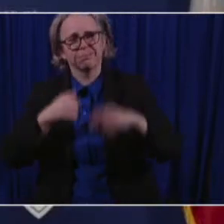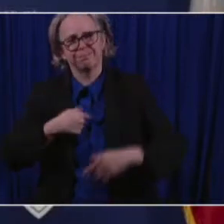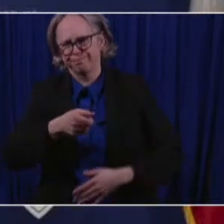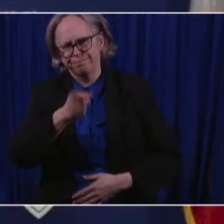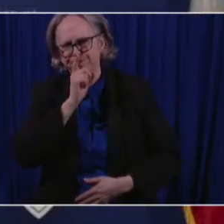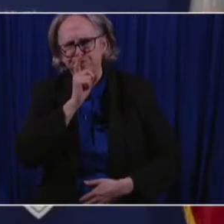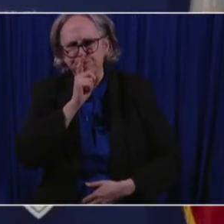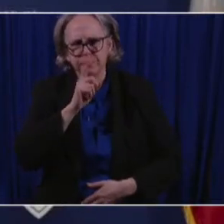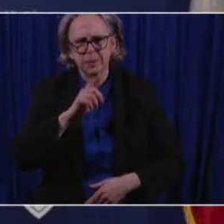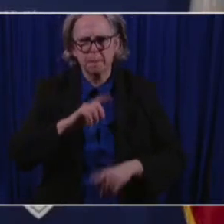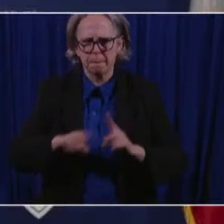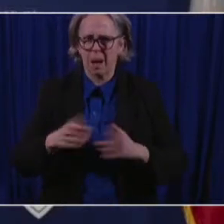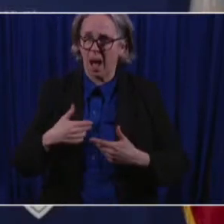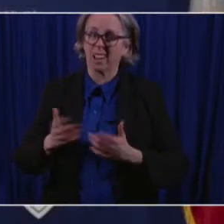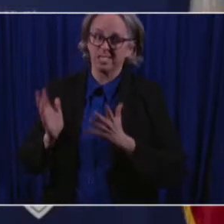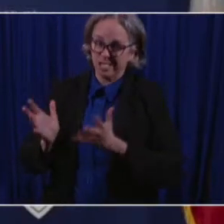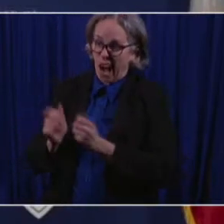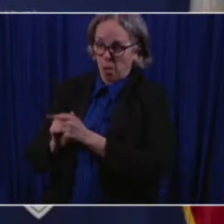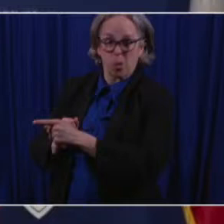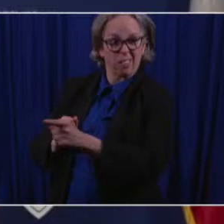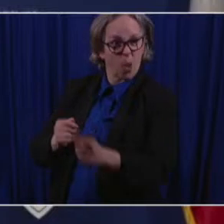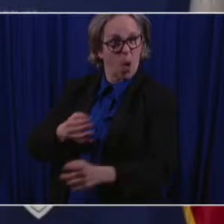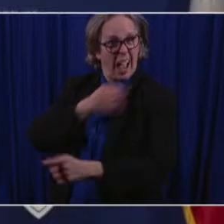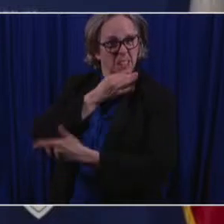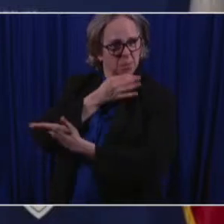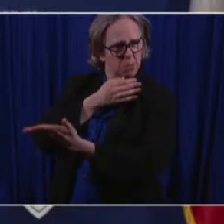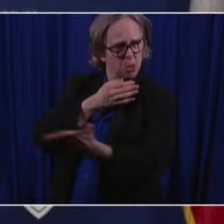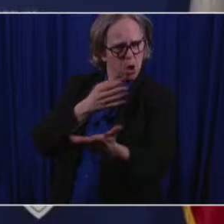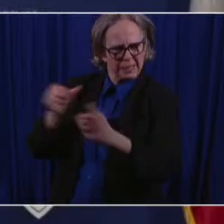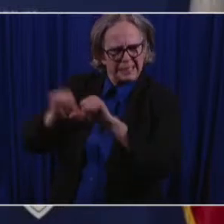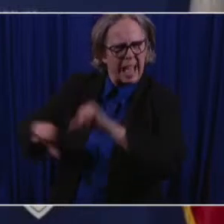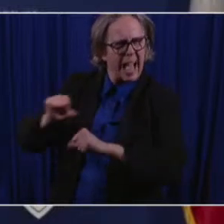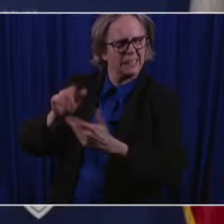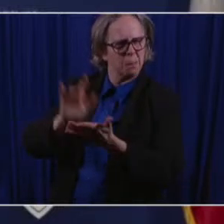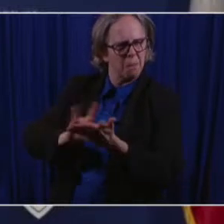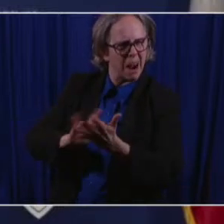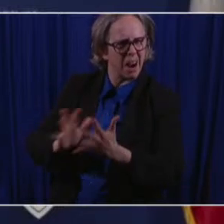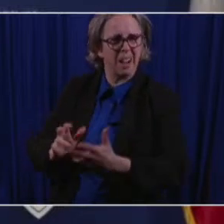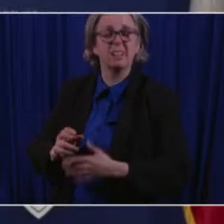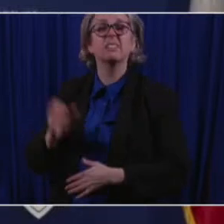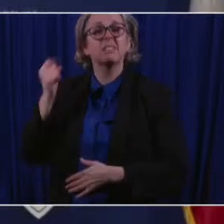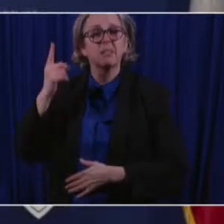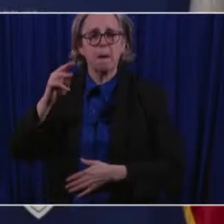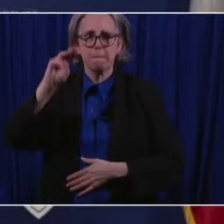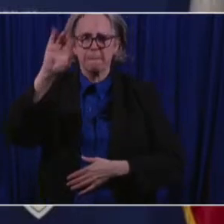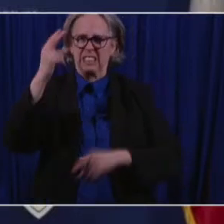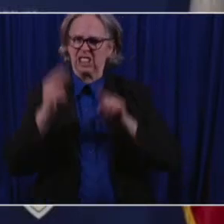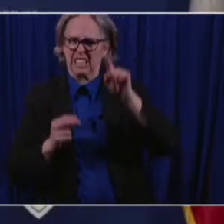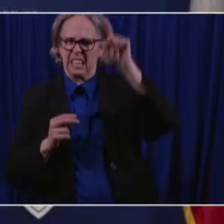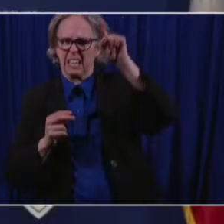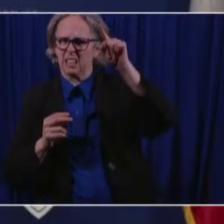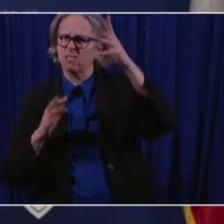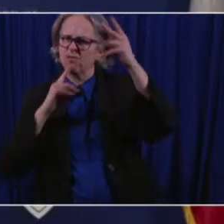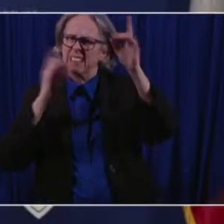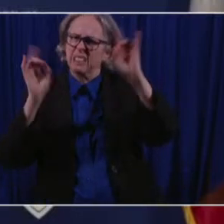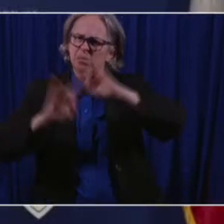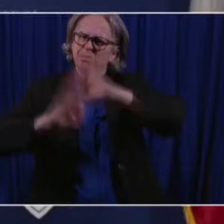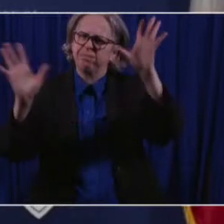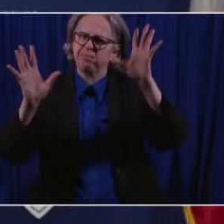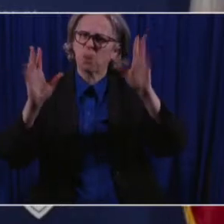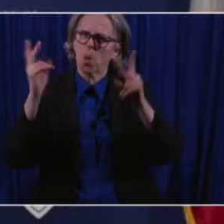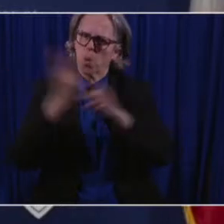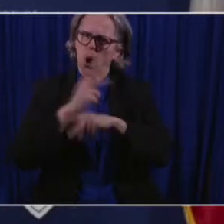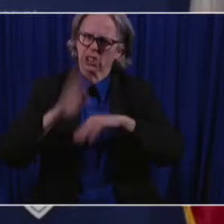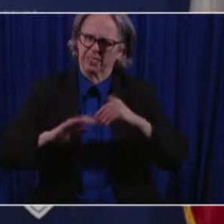we're behind Michigan in the sense of where this variant is. But we have the variant. It is very